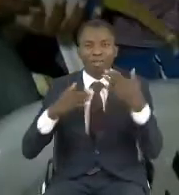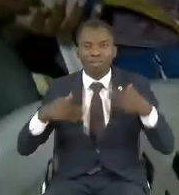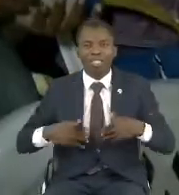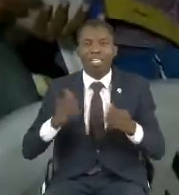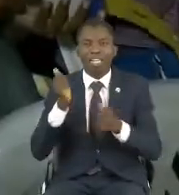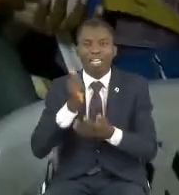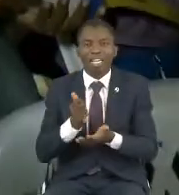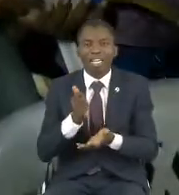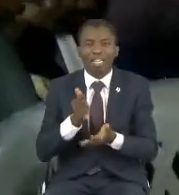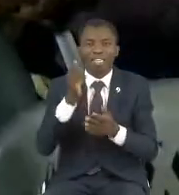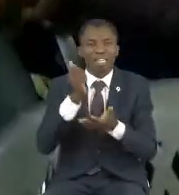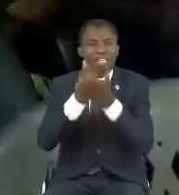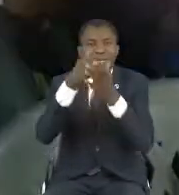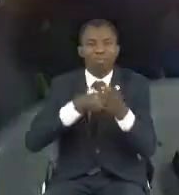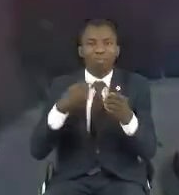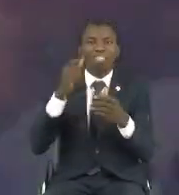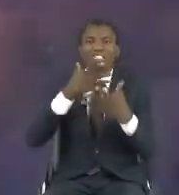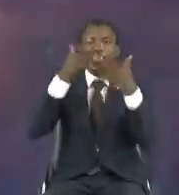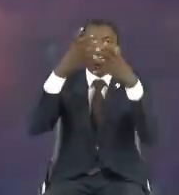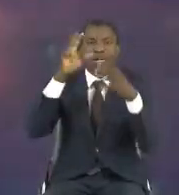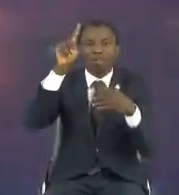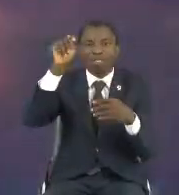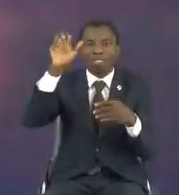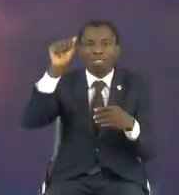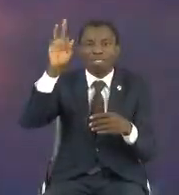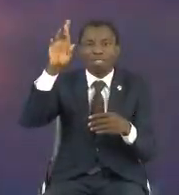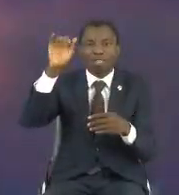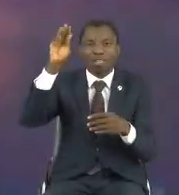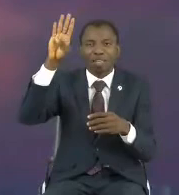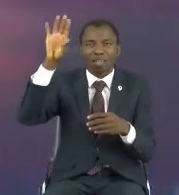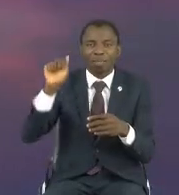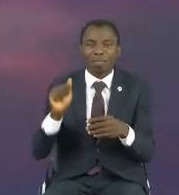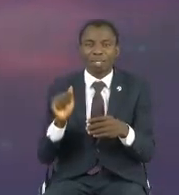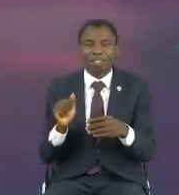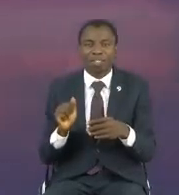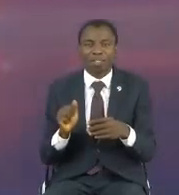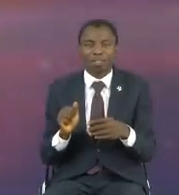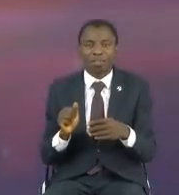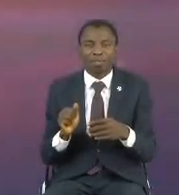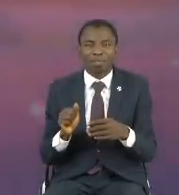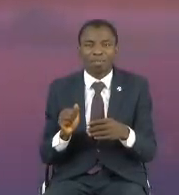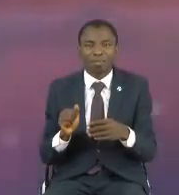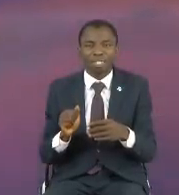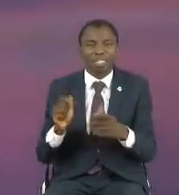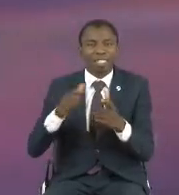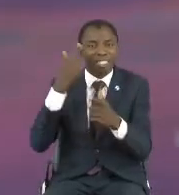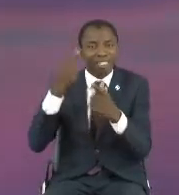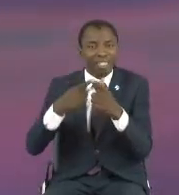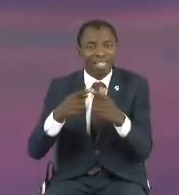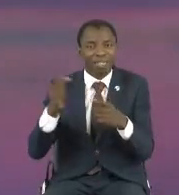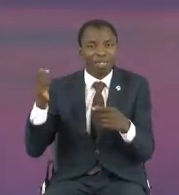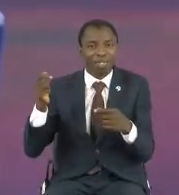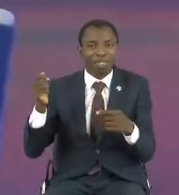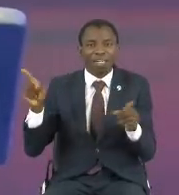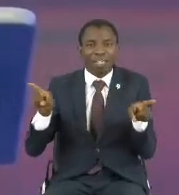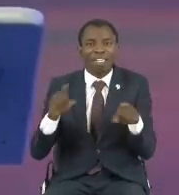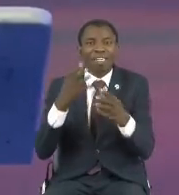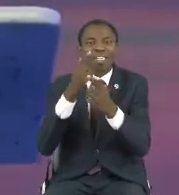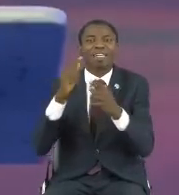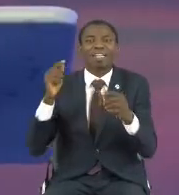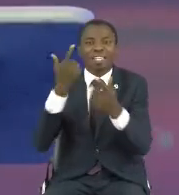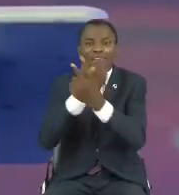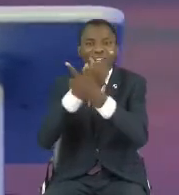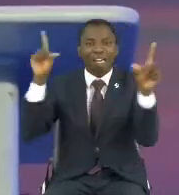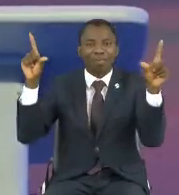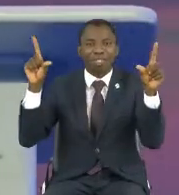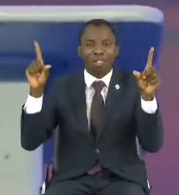We were in the capital city in Chalingo. And then, liberation.